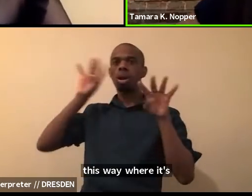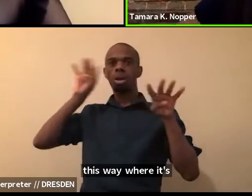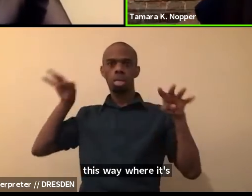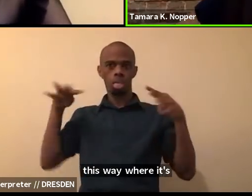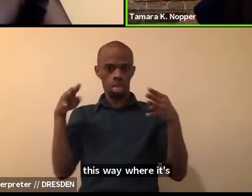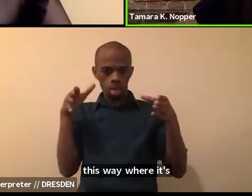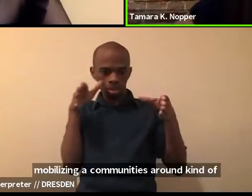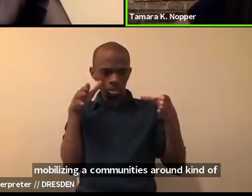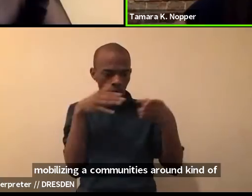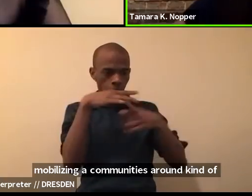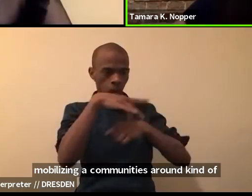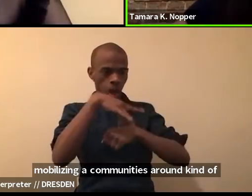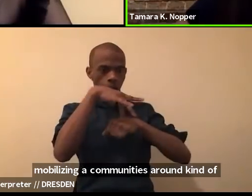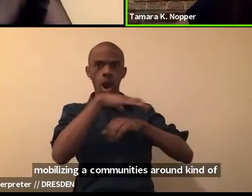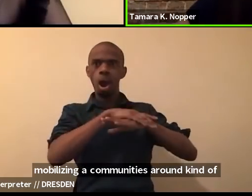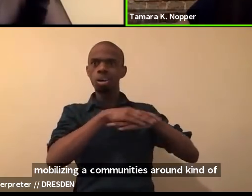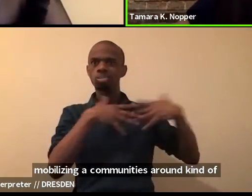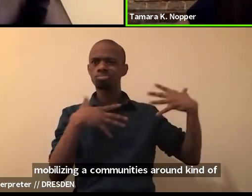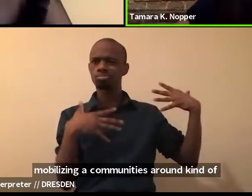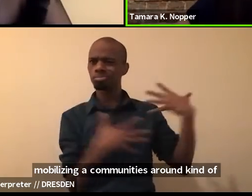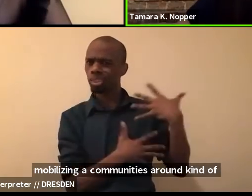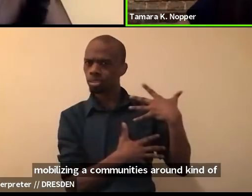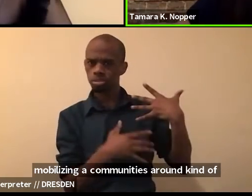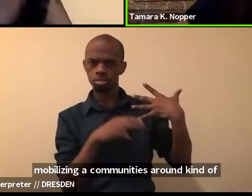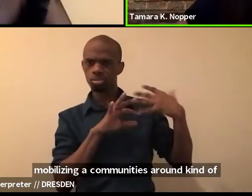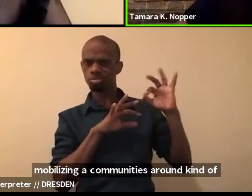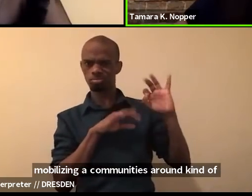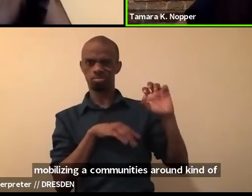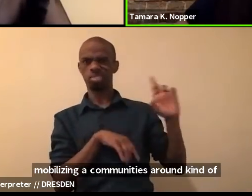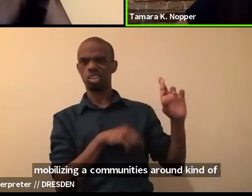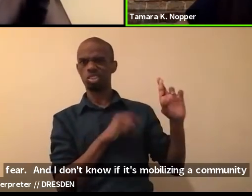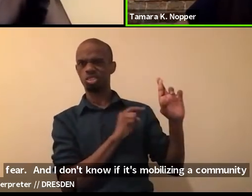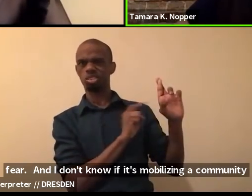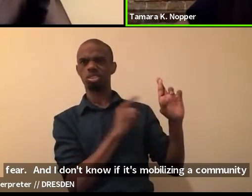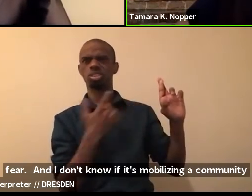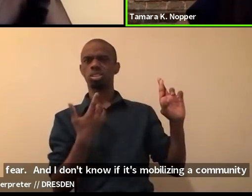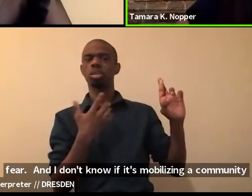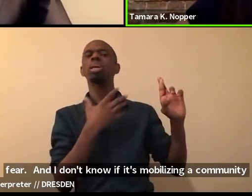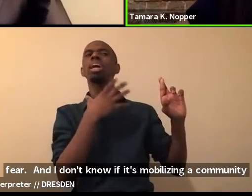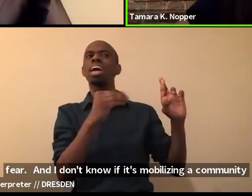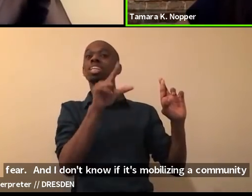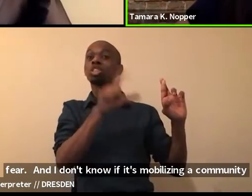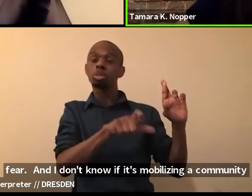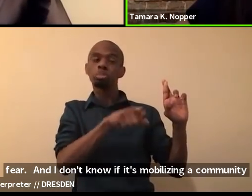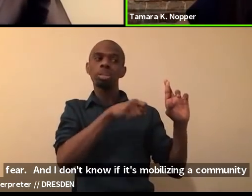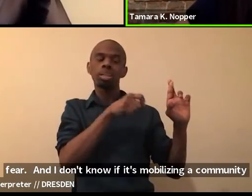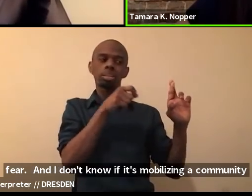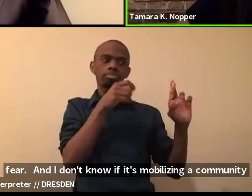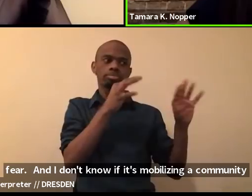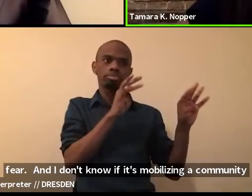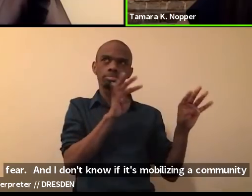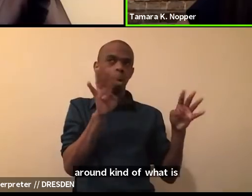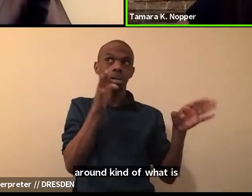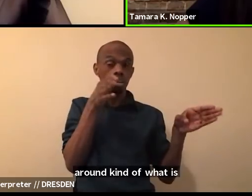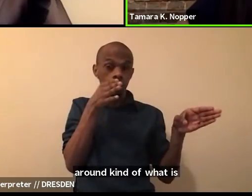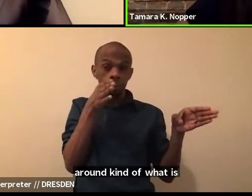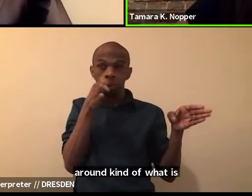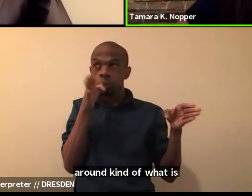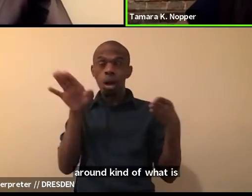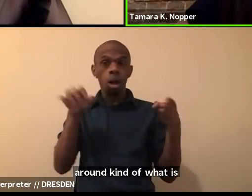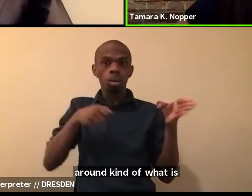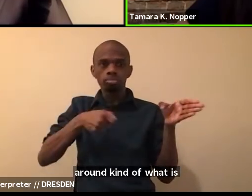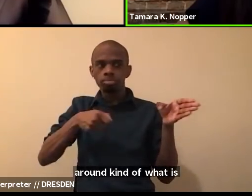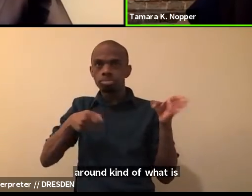And I don't know if it's mobilizing a community around kind of what is our vision of the world we want, and what is the vision of the world we